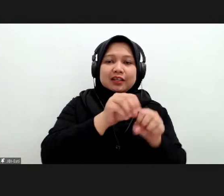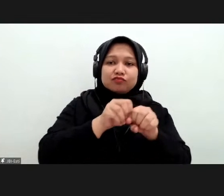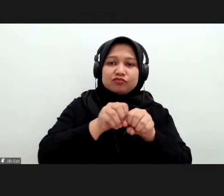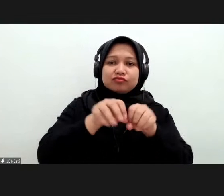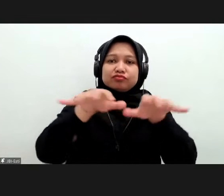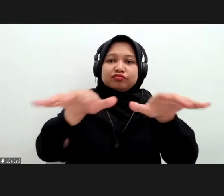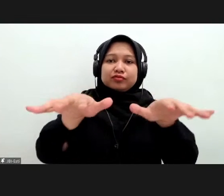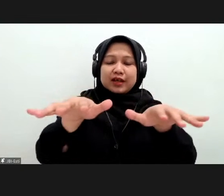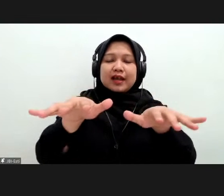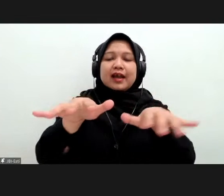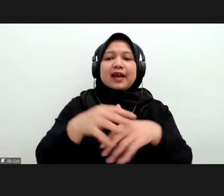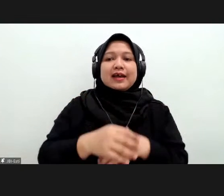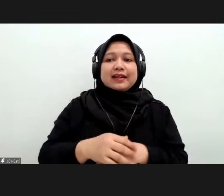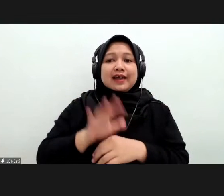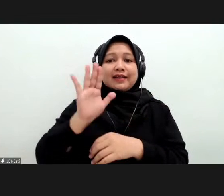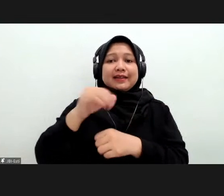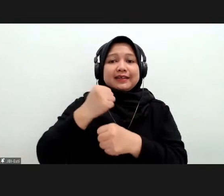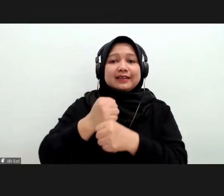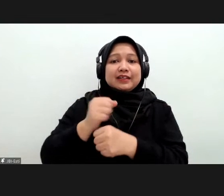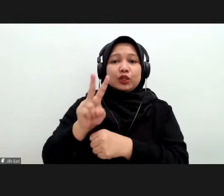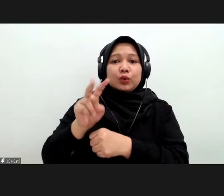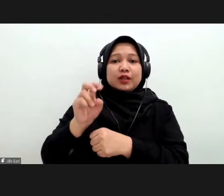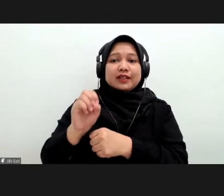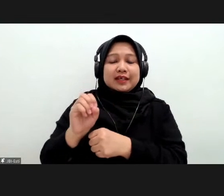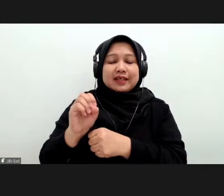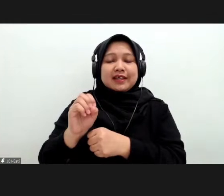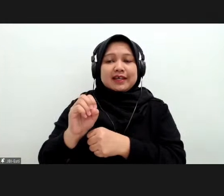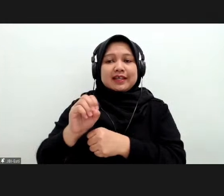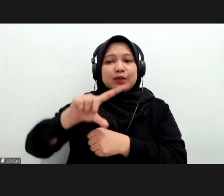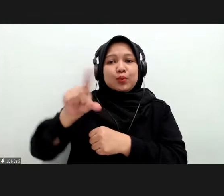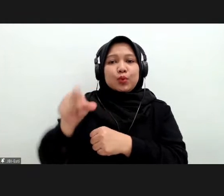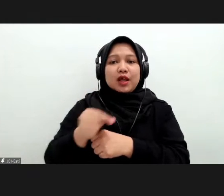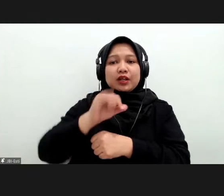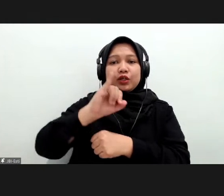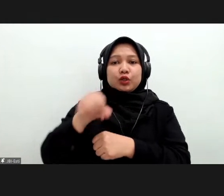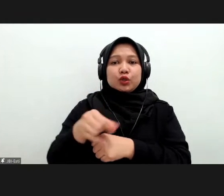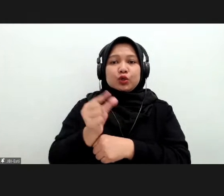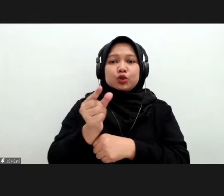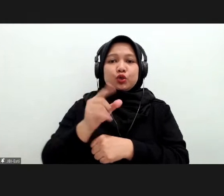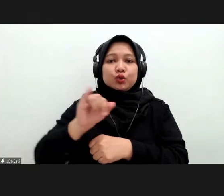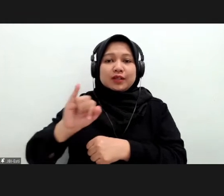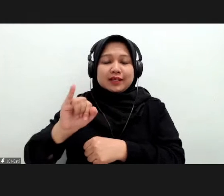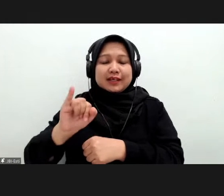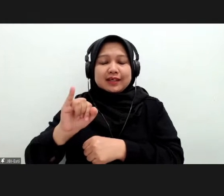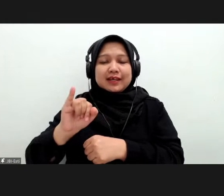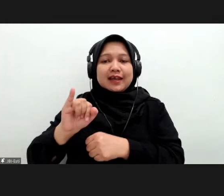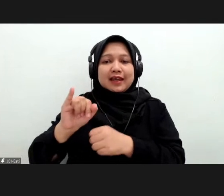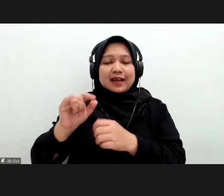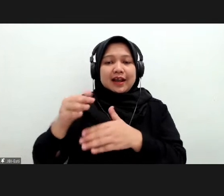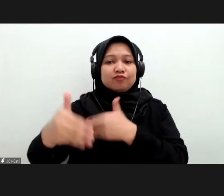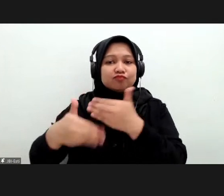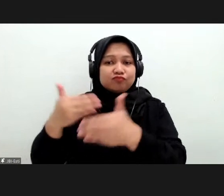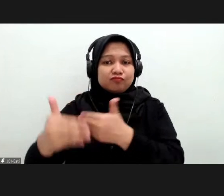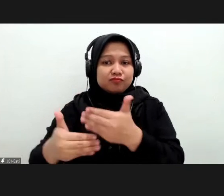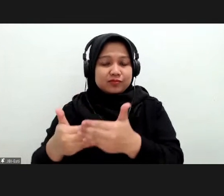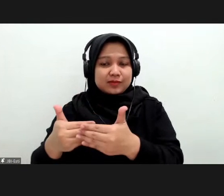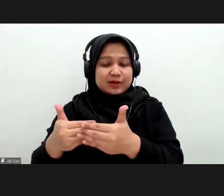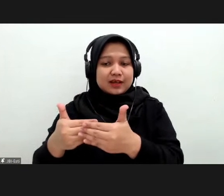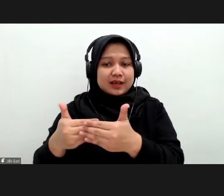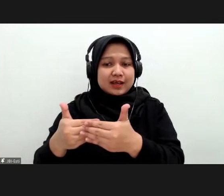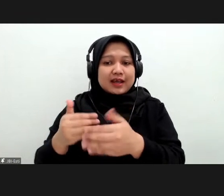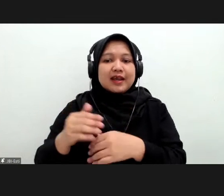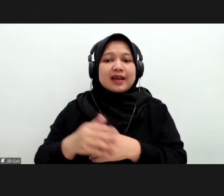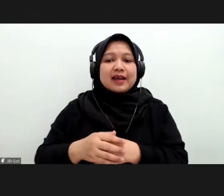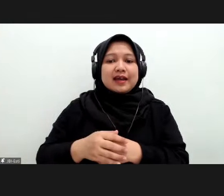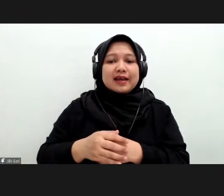for the G20 leaders in November. Thank you very much for this great initiative from Civic Space Sub-Working